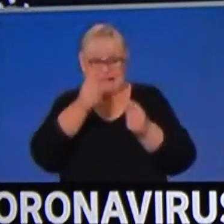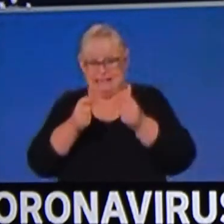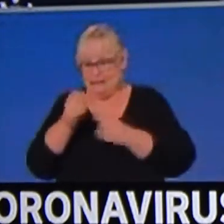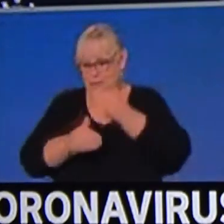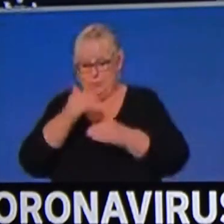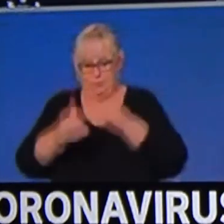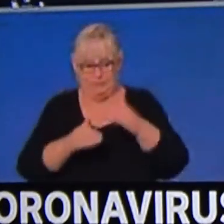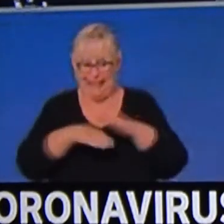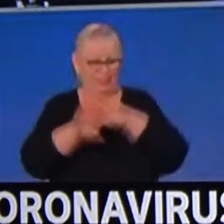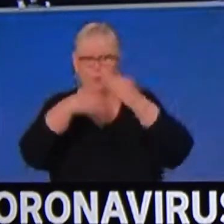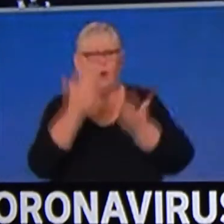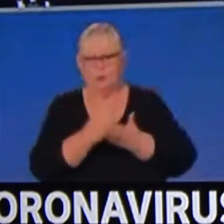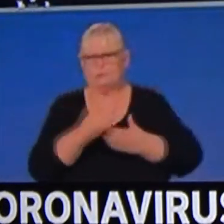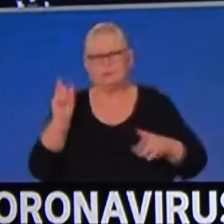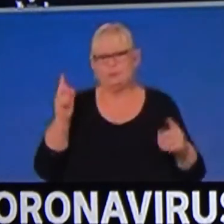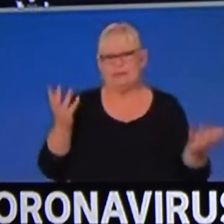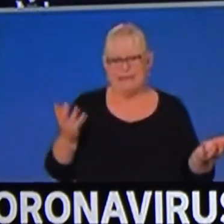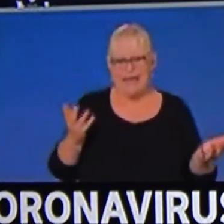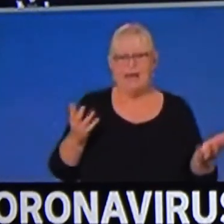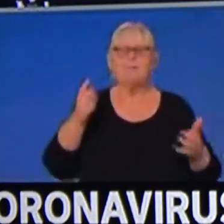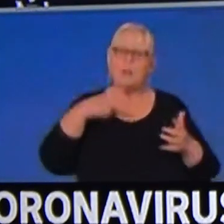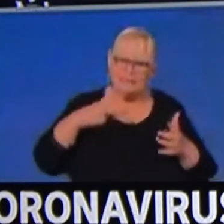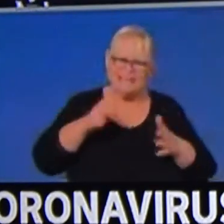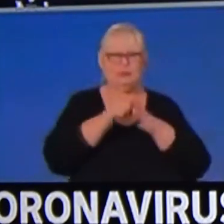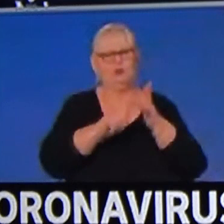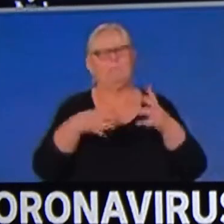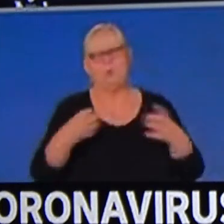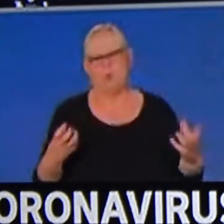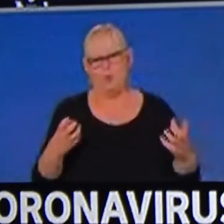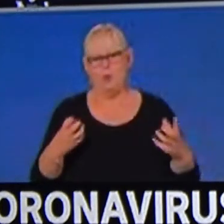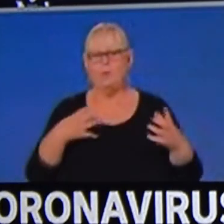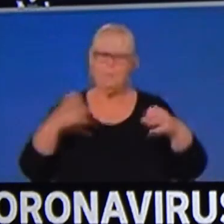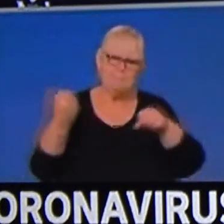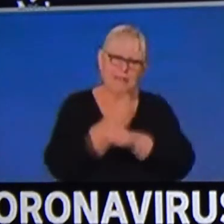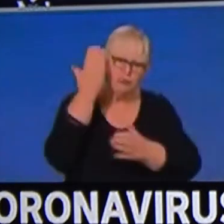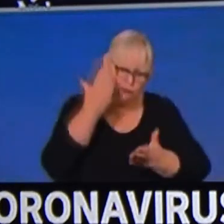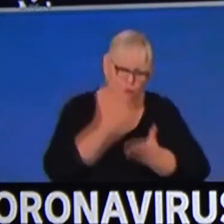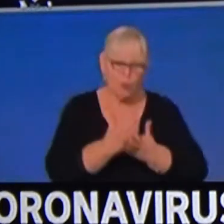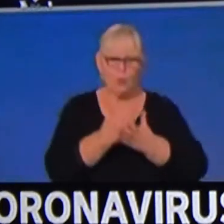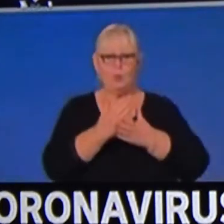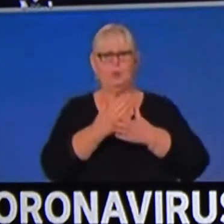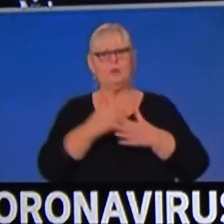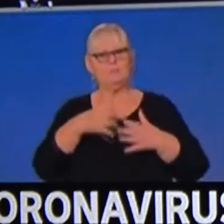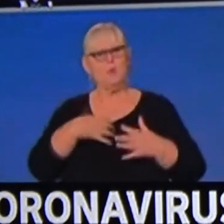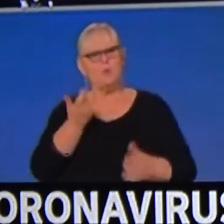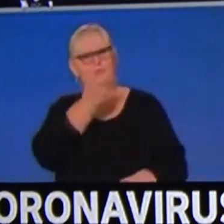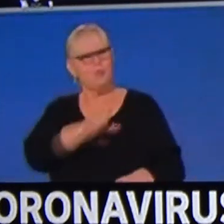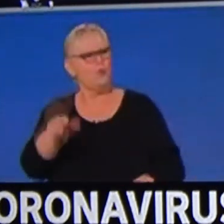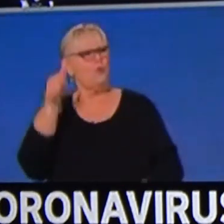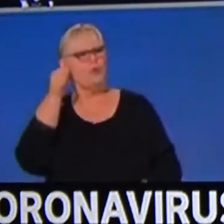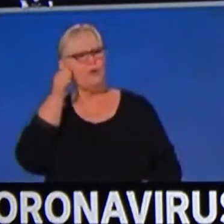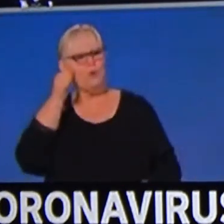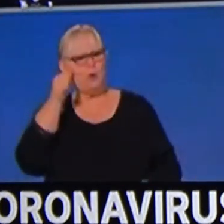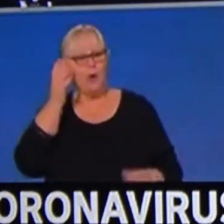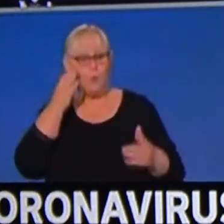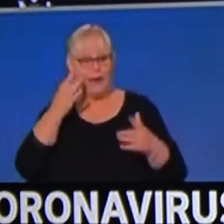the world today. But we need to do even better than that to ensure that we can have greater confidence that when we